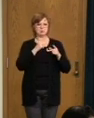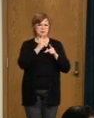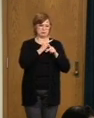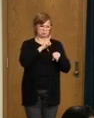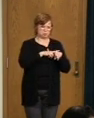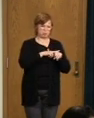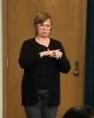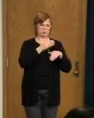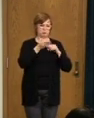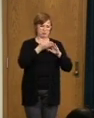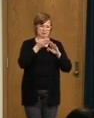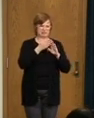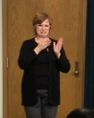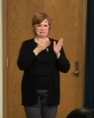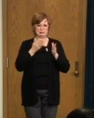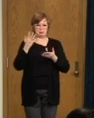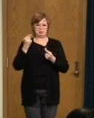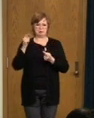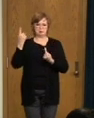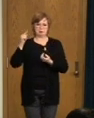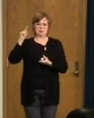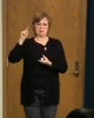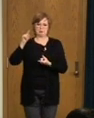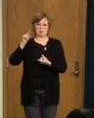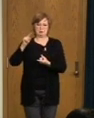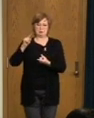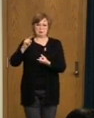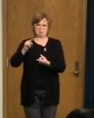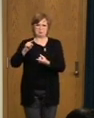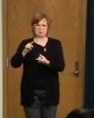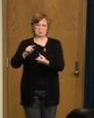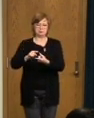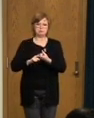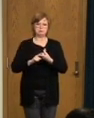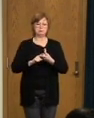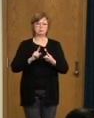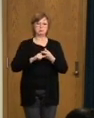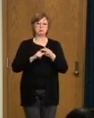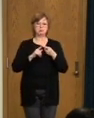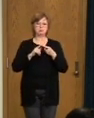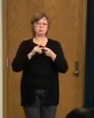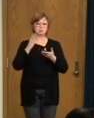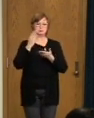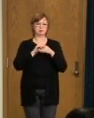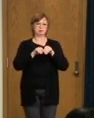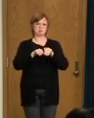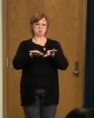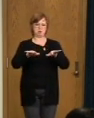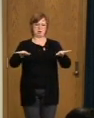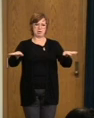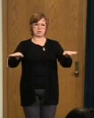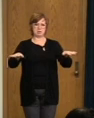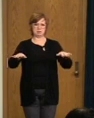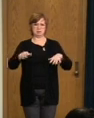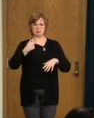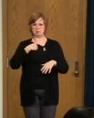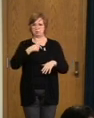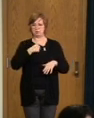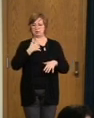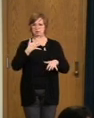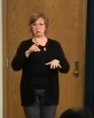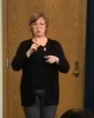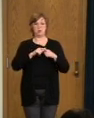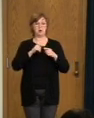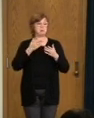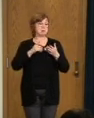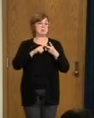to start to really slow things down to stop that spread so that we don't have to face the question in